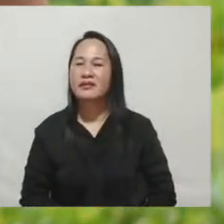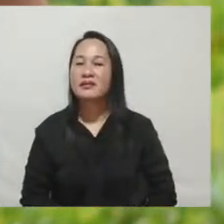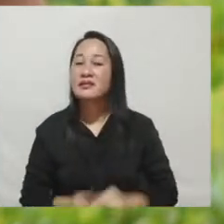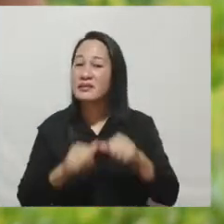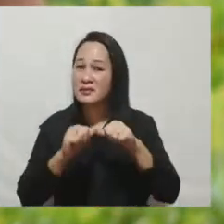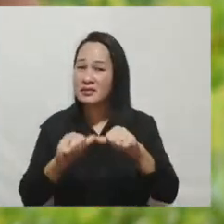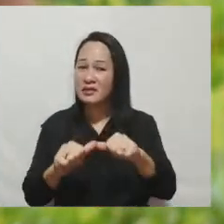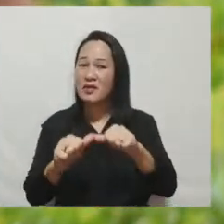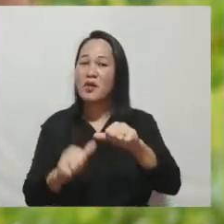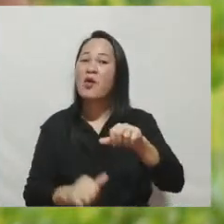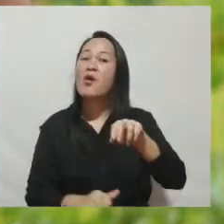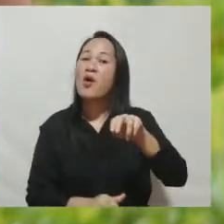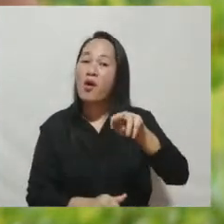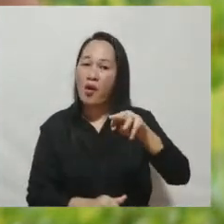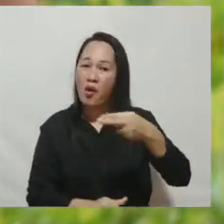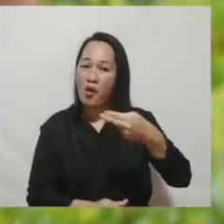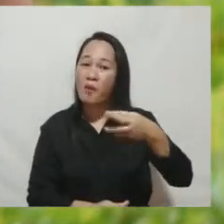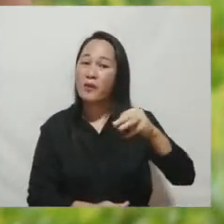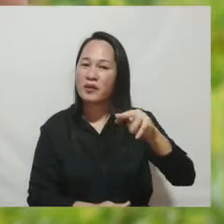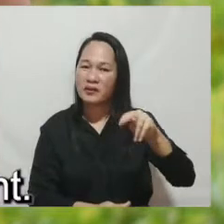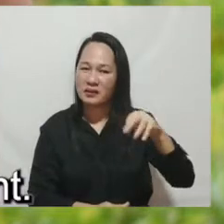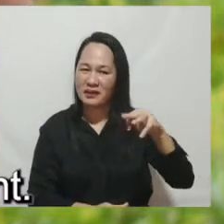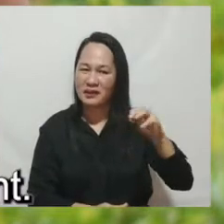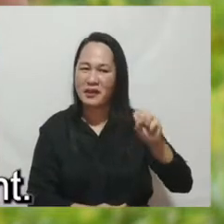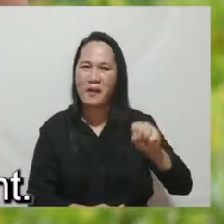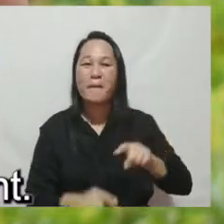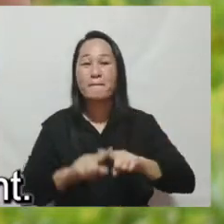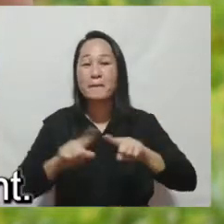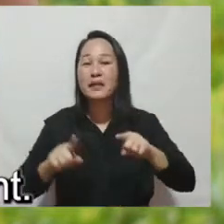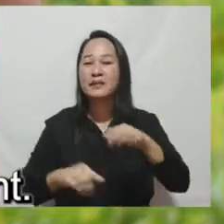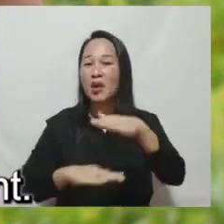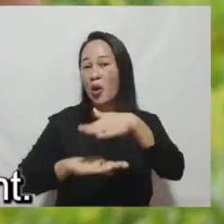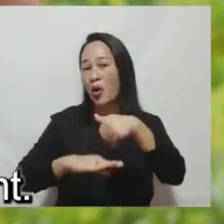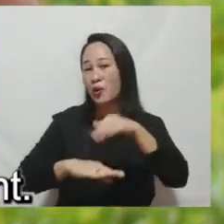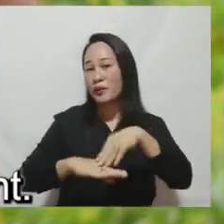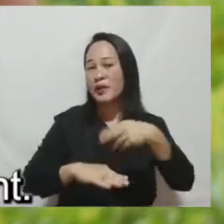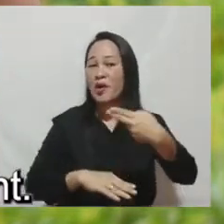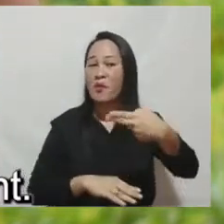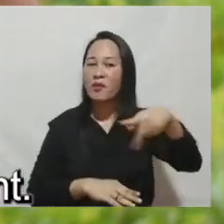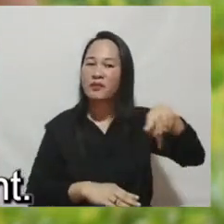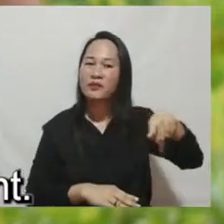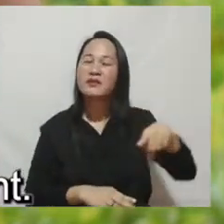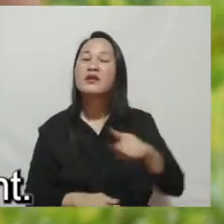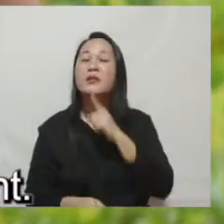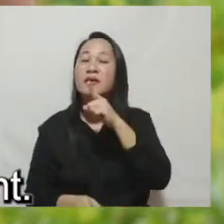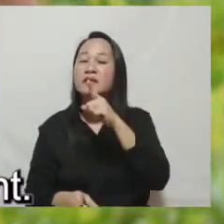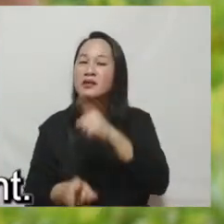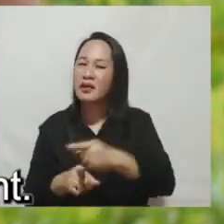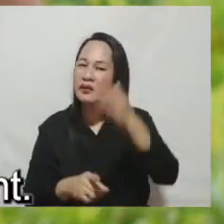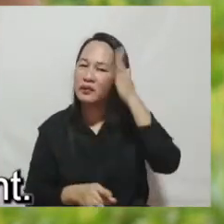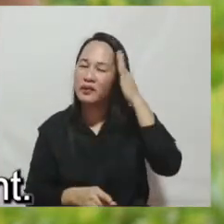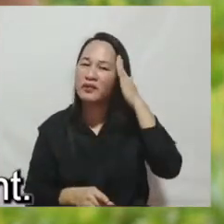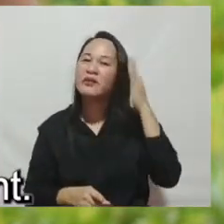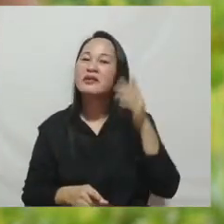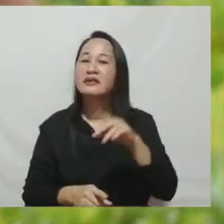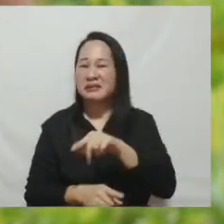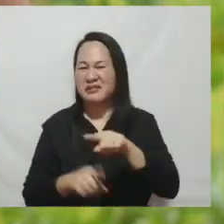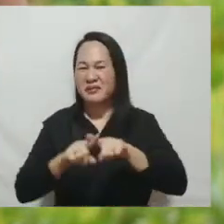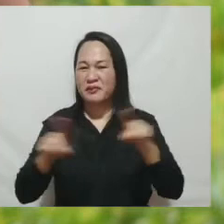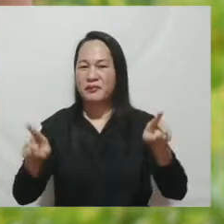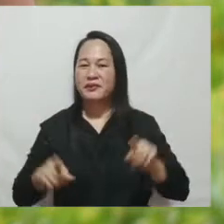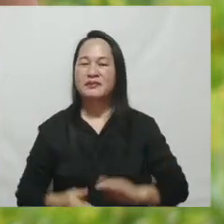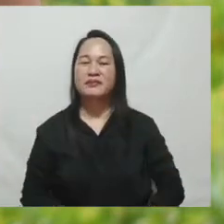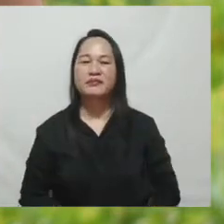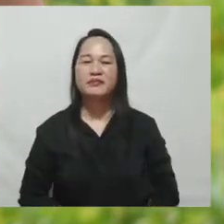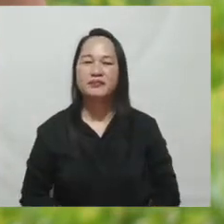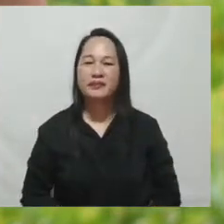homonyms, but let's call them homophones to make sure that we know that they're different. The